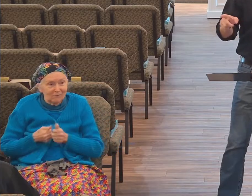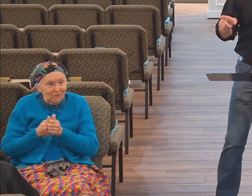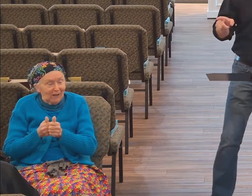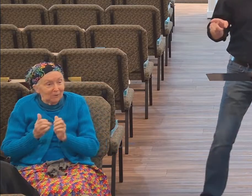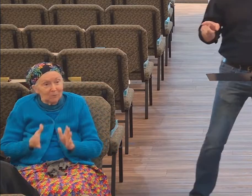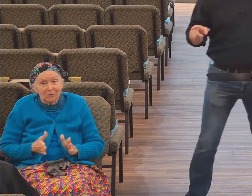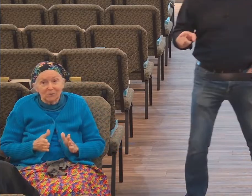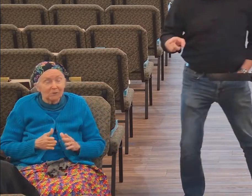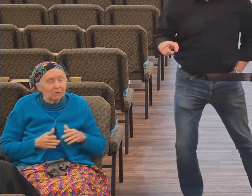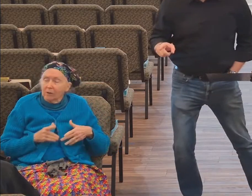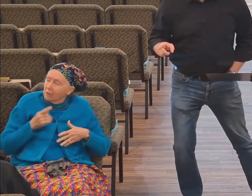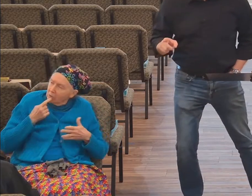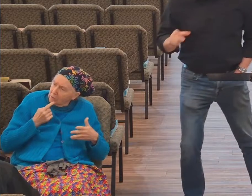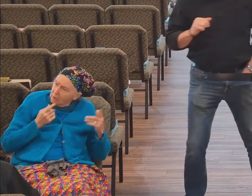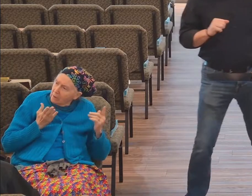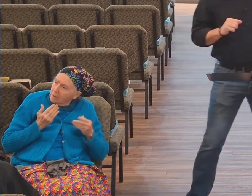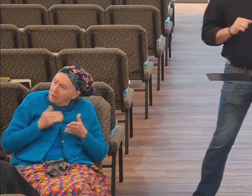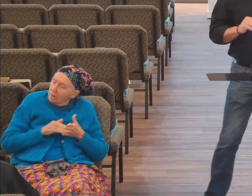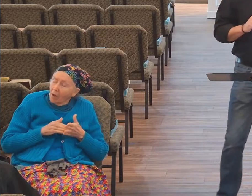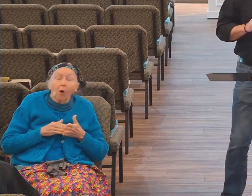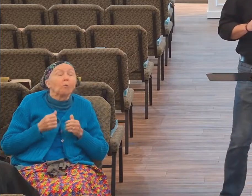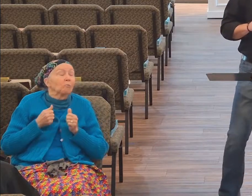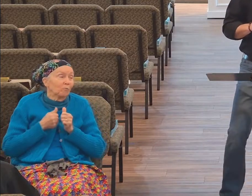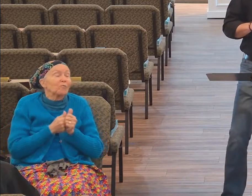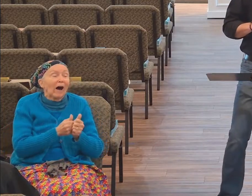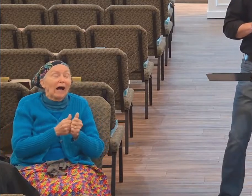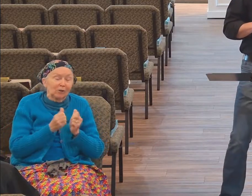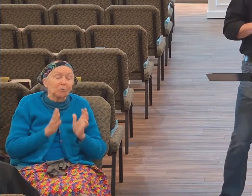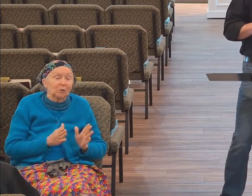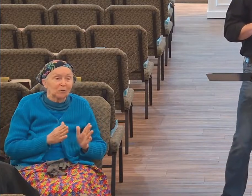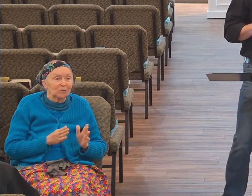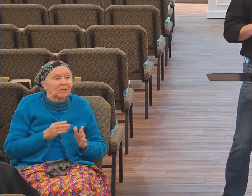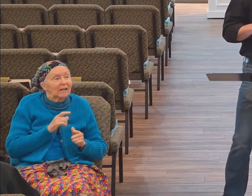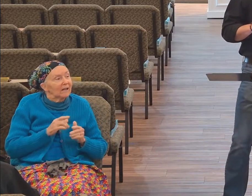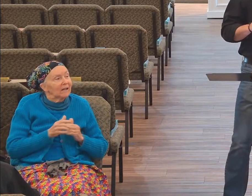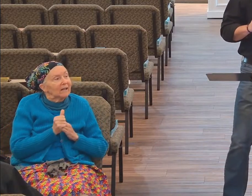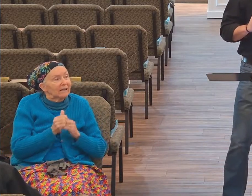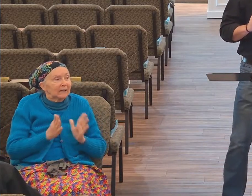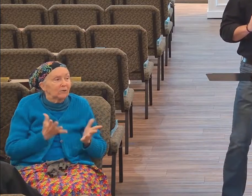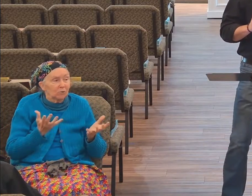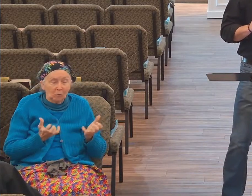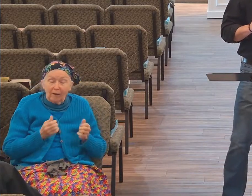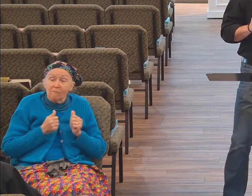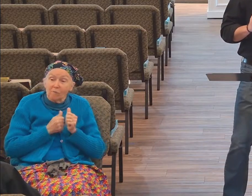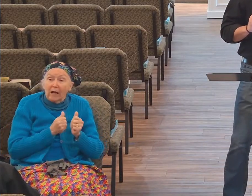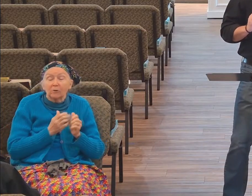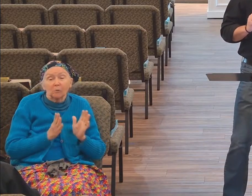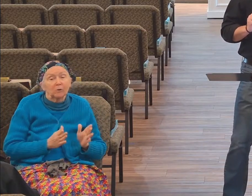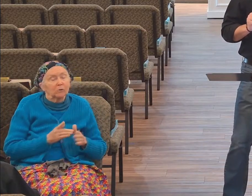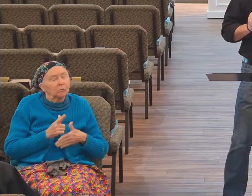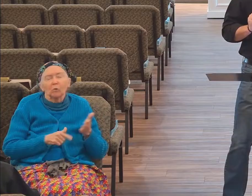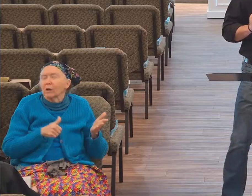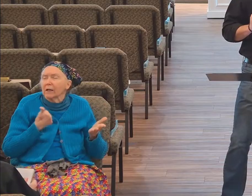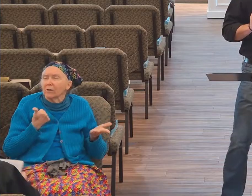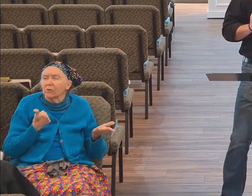Say that again? Followers, okay. What else?